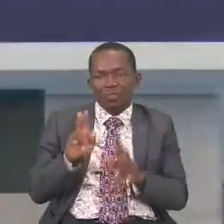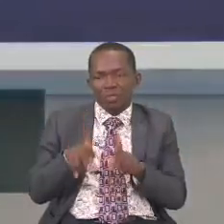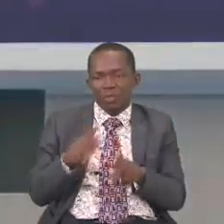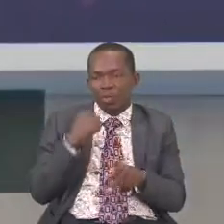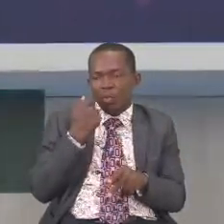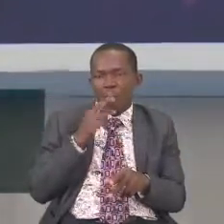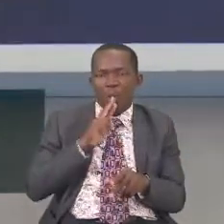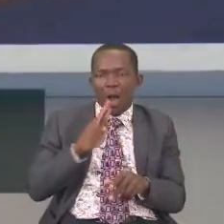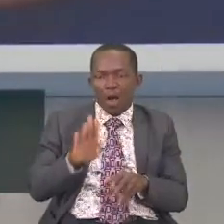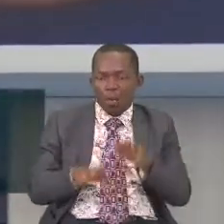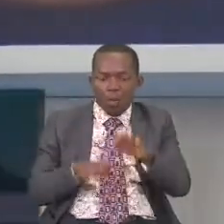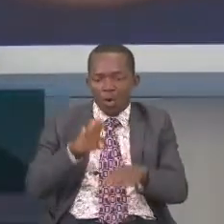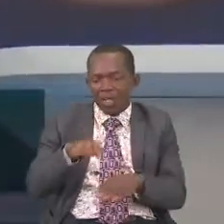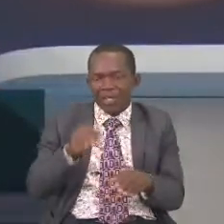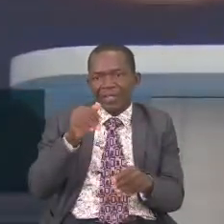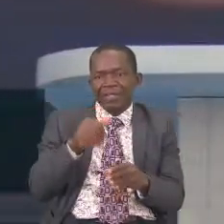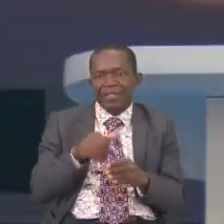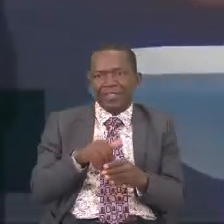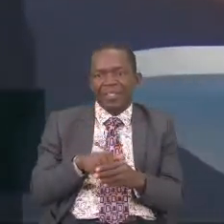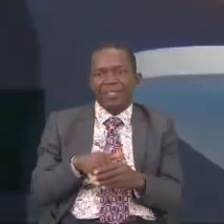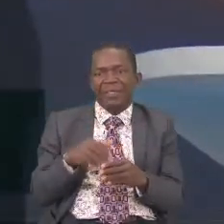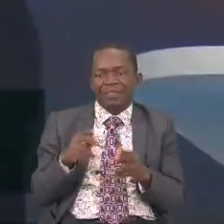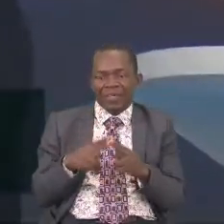way? Those magicians were in the court of